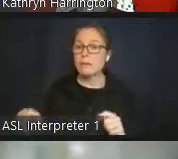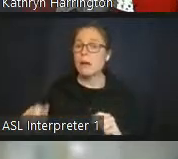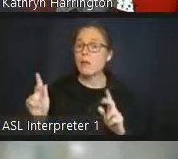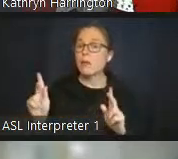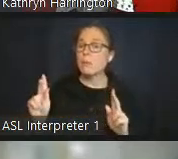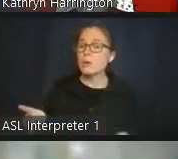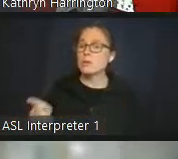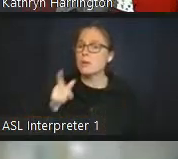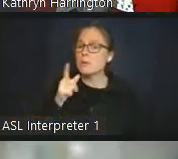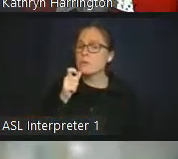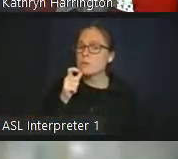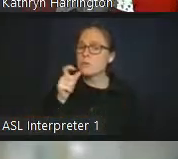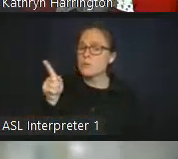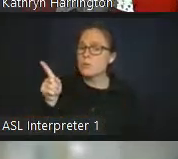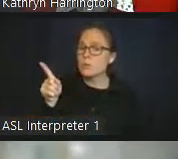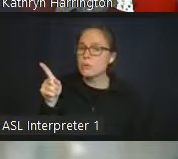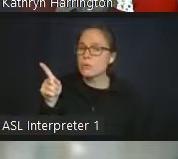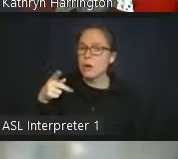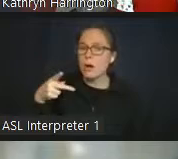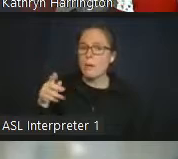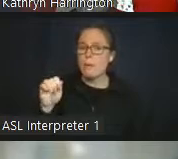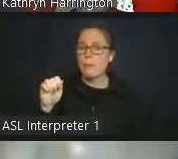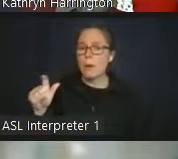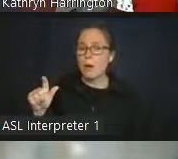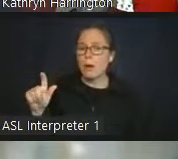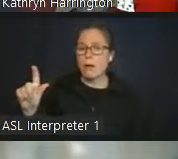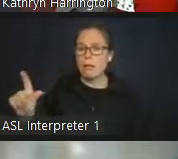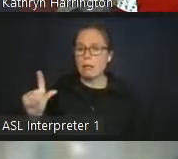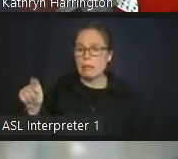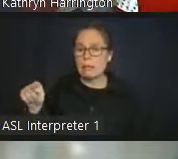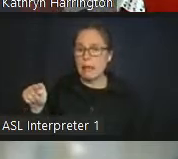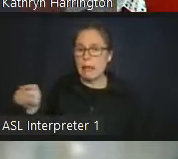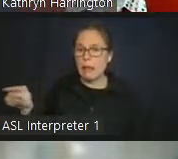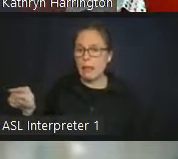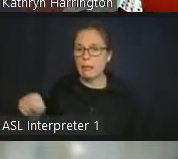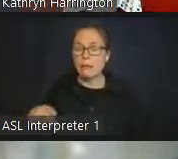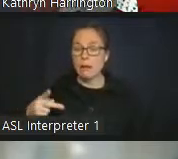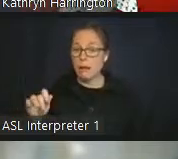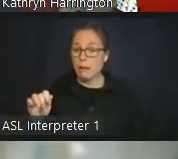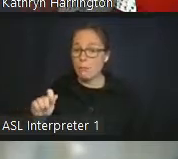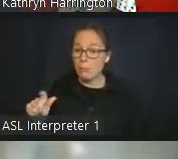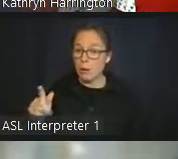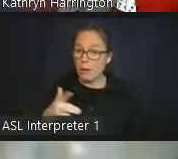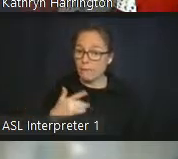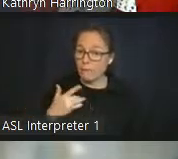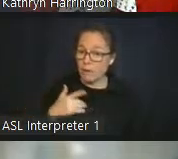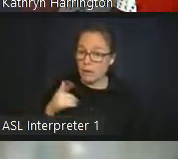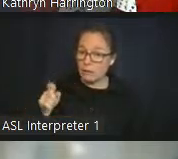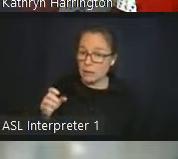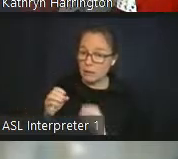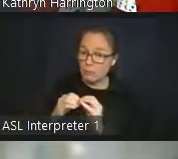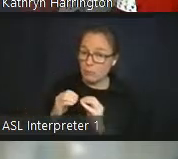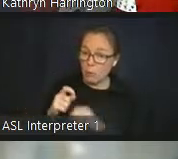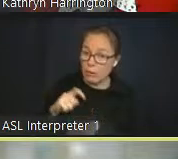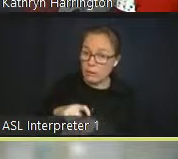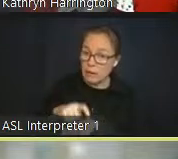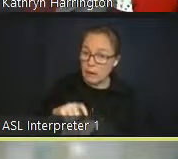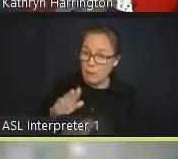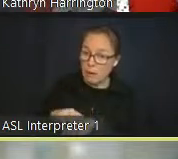was? Paul Lathrop. Paul, do you feel like you need additional time on the